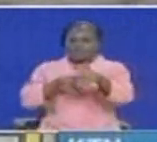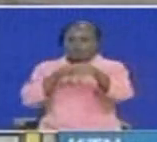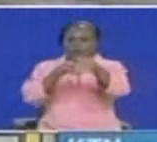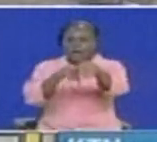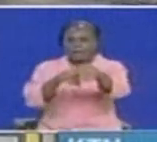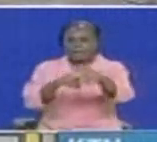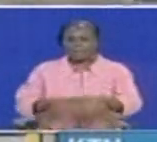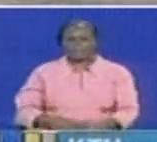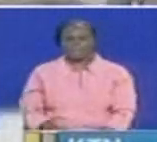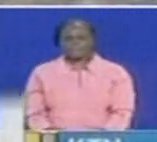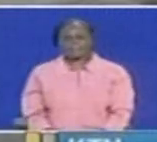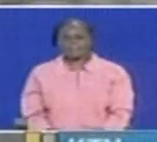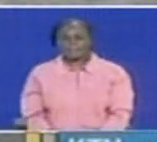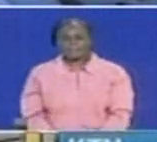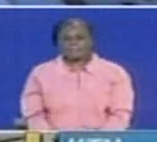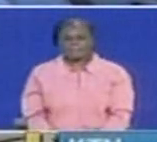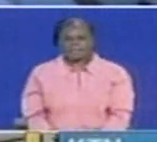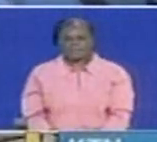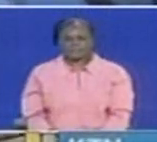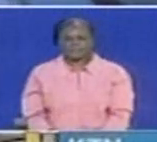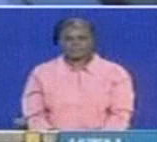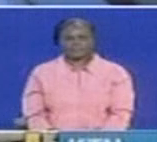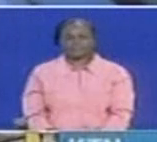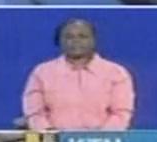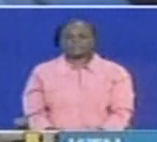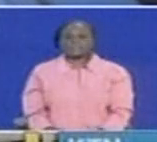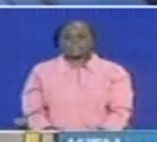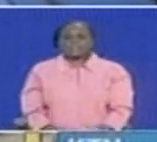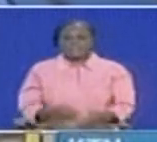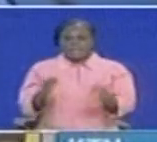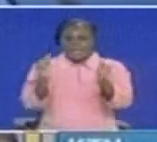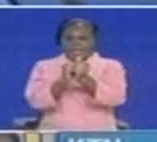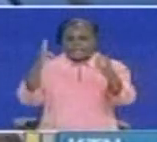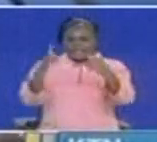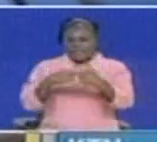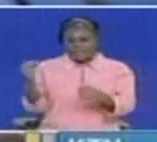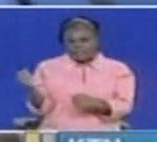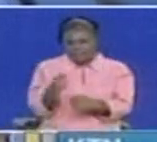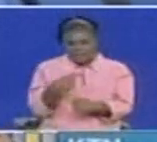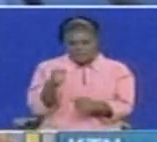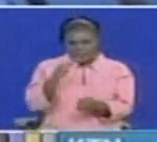Charles Gitonga, KTN Business. All right, so that's an 18-month sink